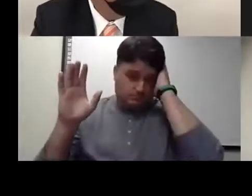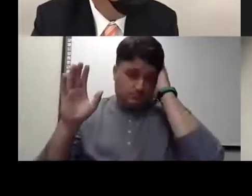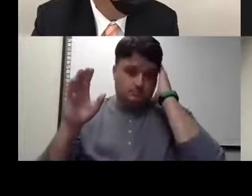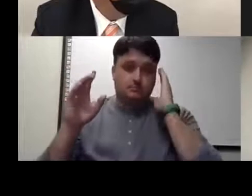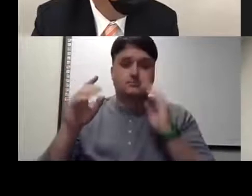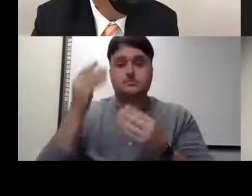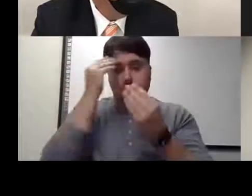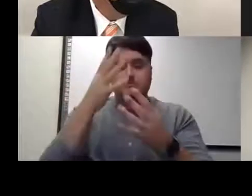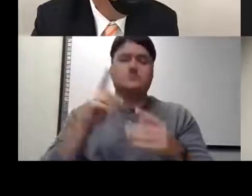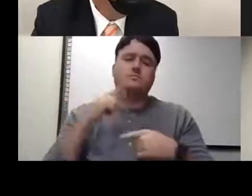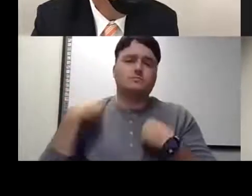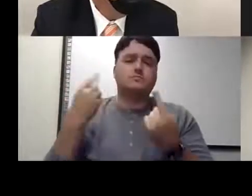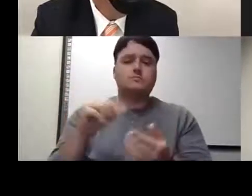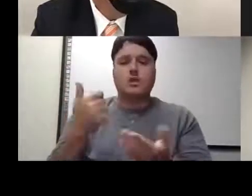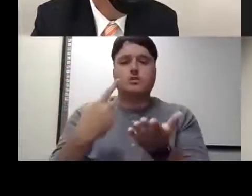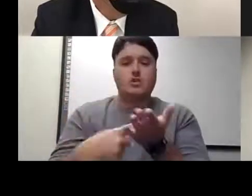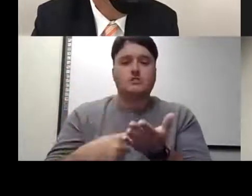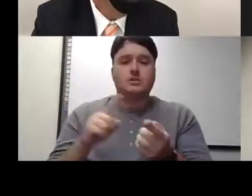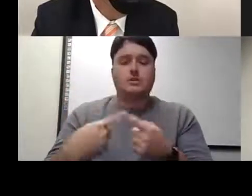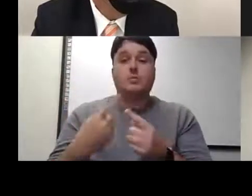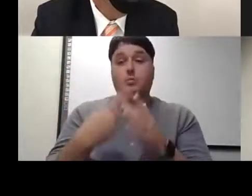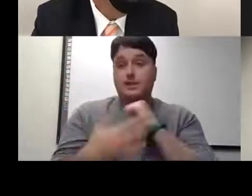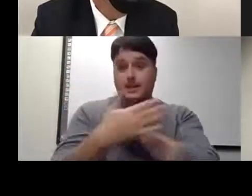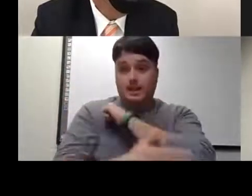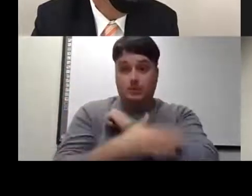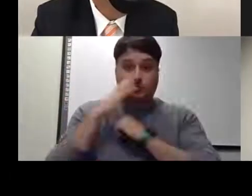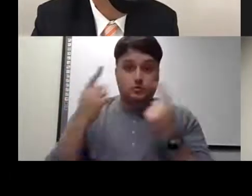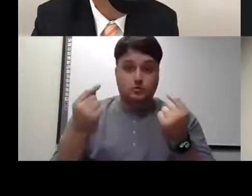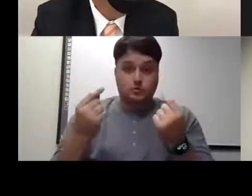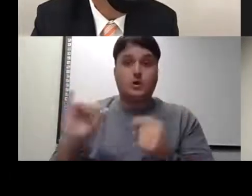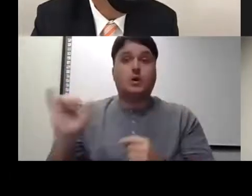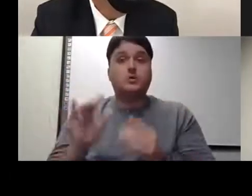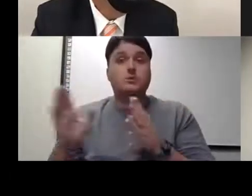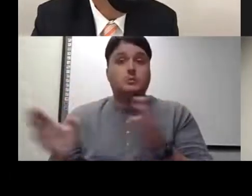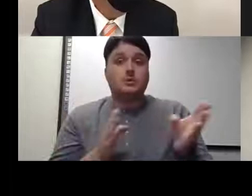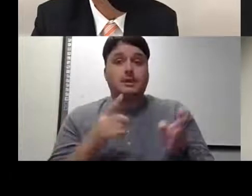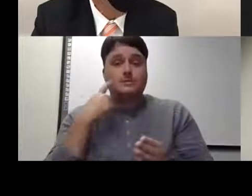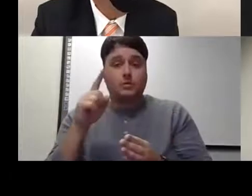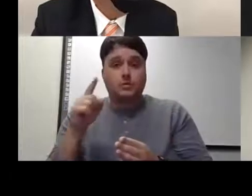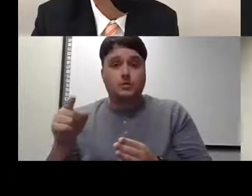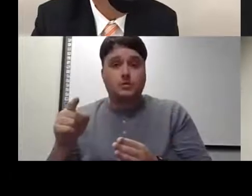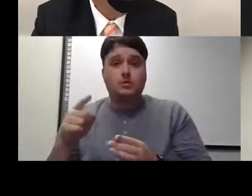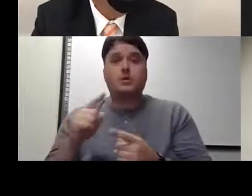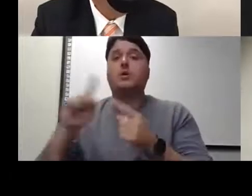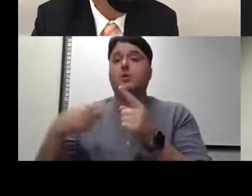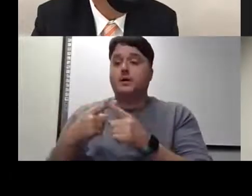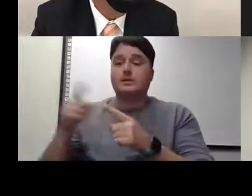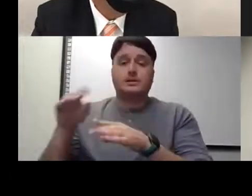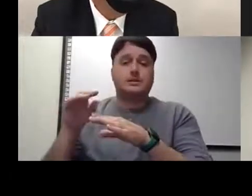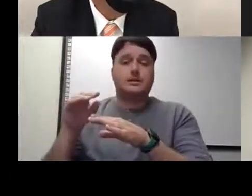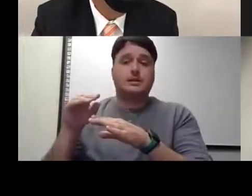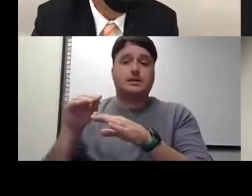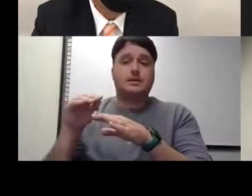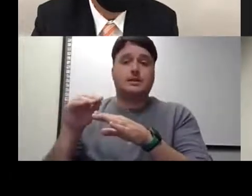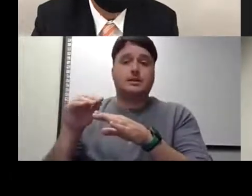have been conversations about what the county is going to do, and then also plans for once the Pfizer vaccine